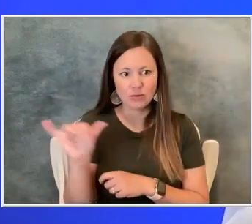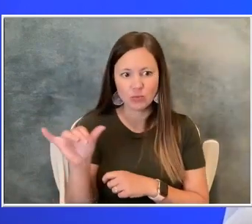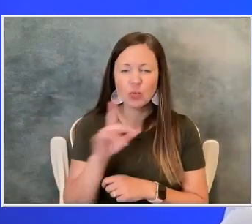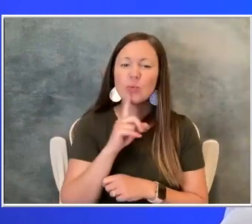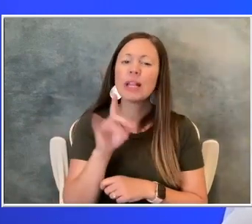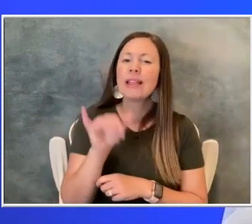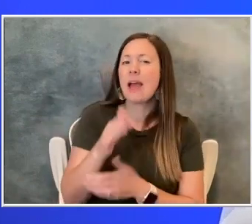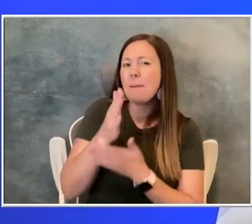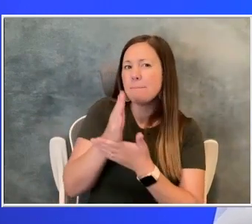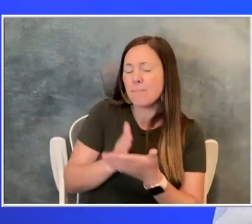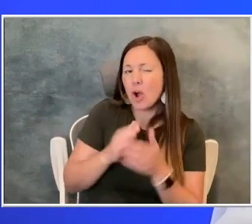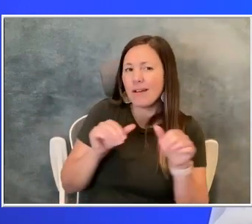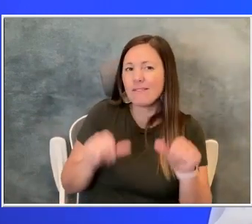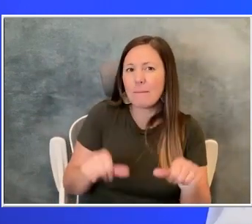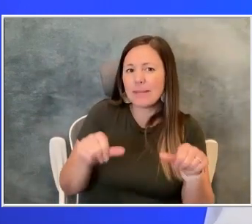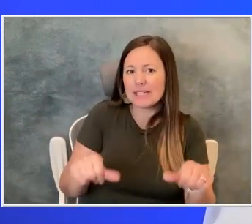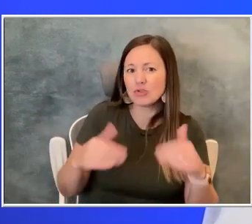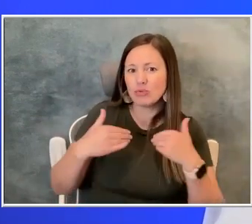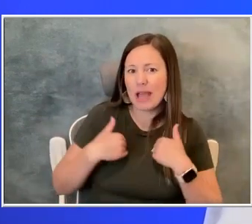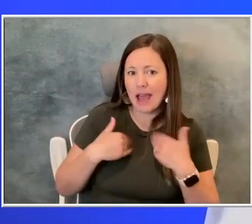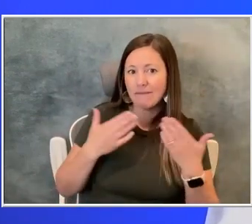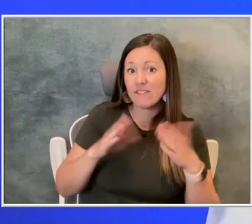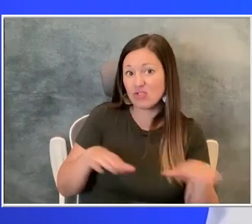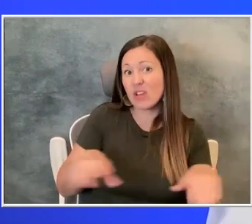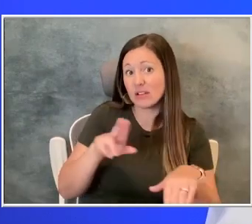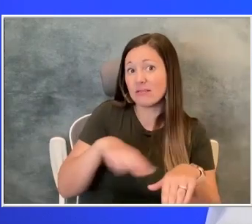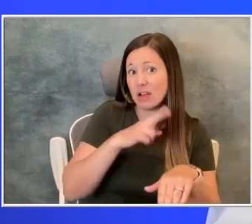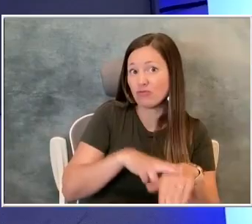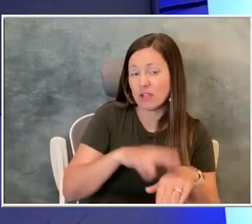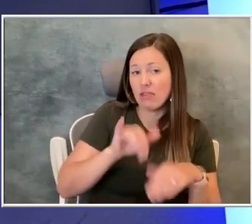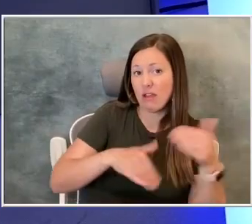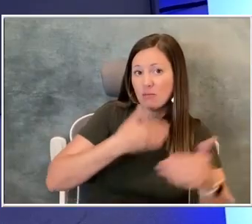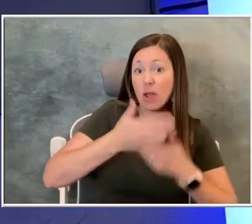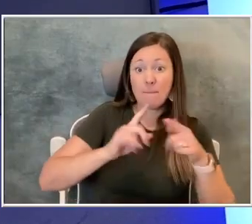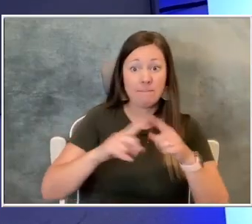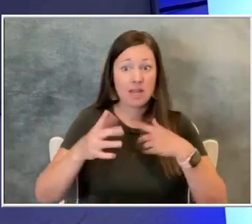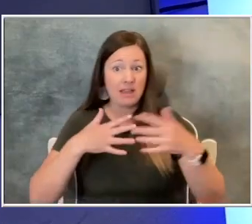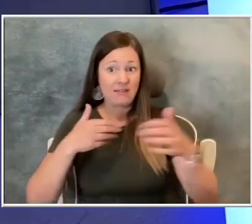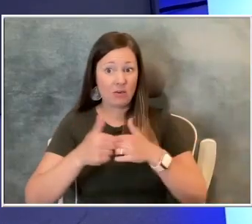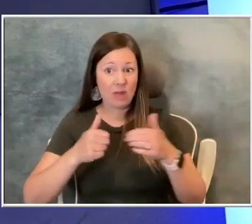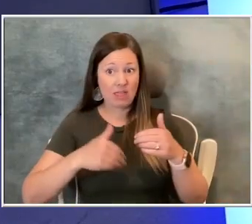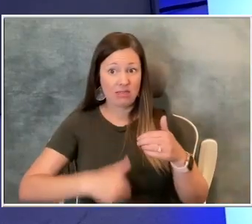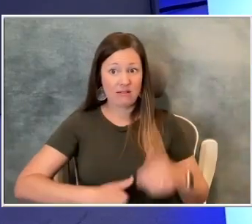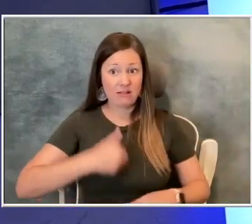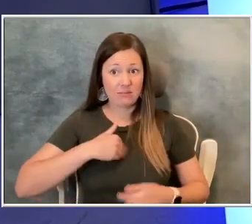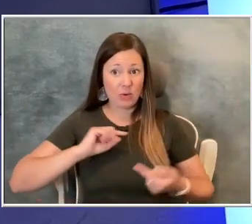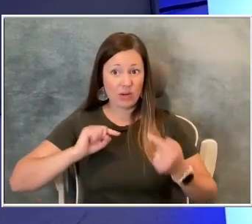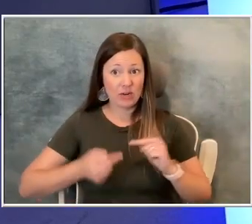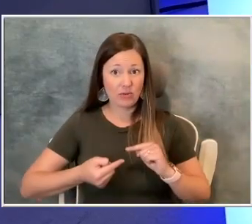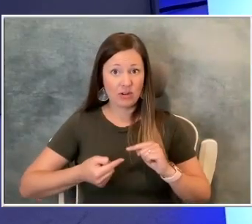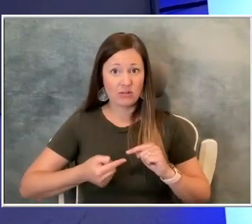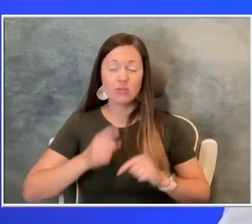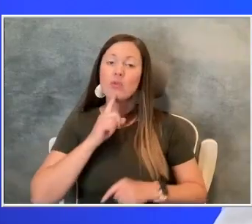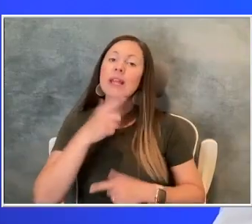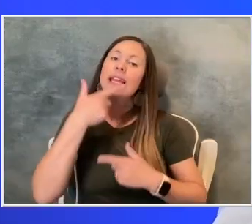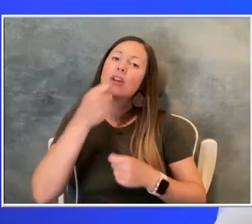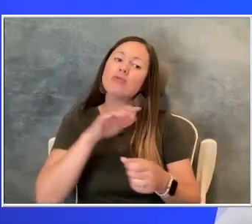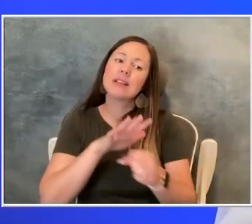have a child naturally. But even with the spinal cord injury? So interesting enough, if you look at